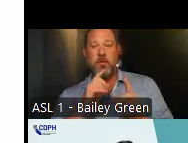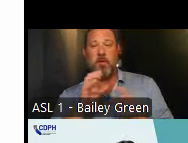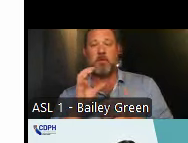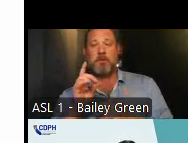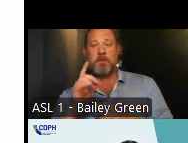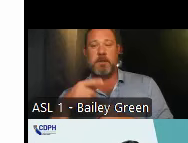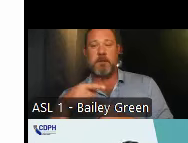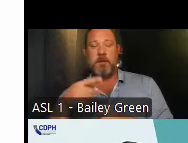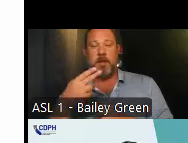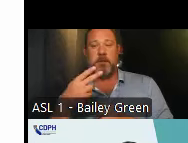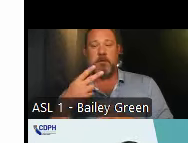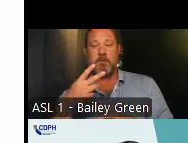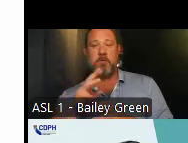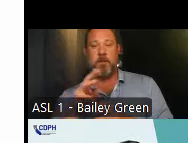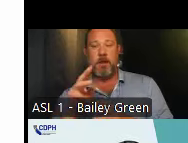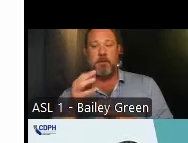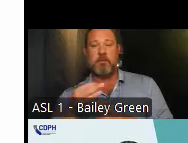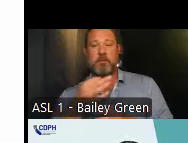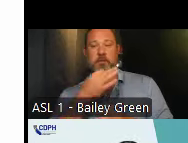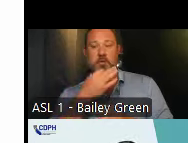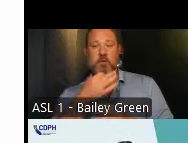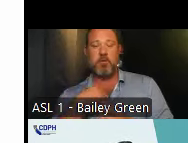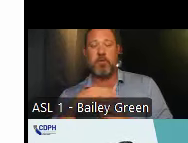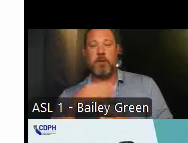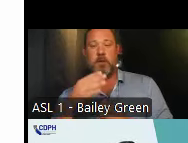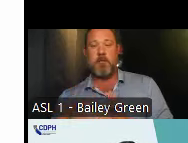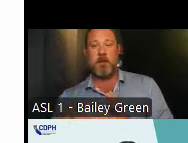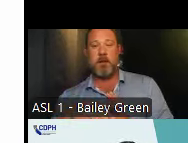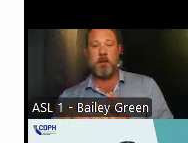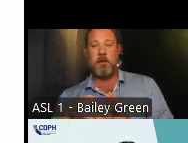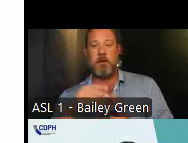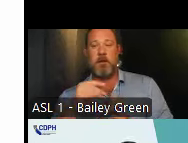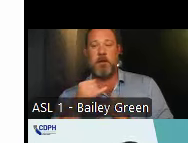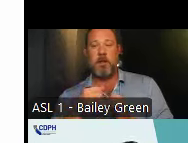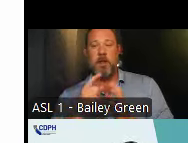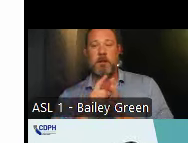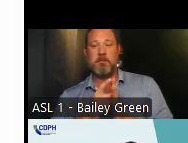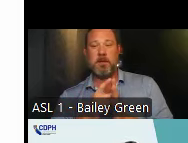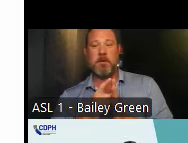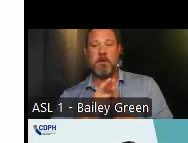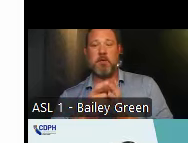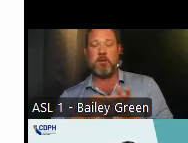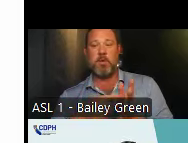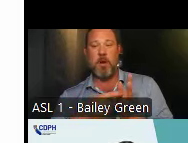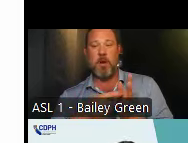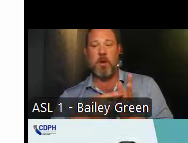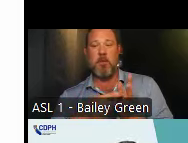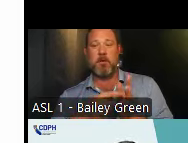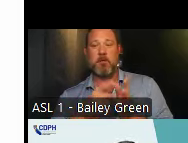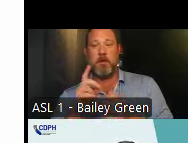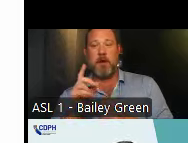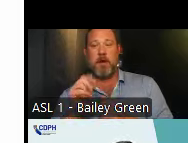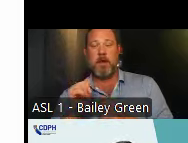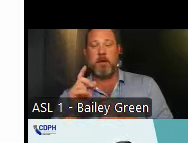CDPH webpage very soon once we complete some last minute image requirements for ADA